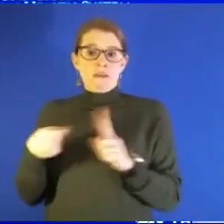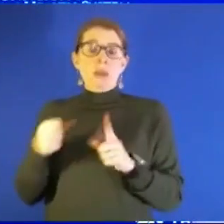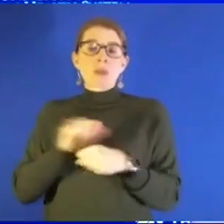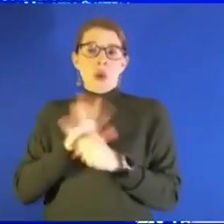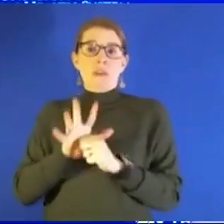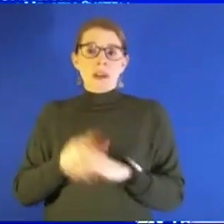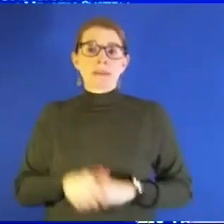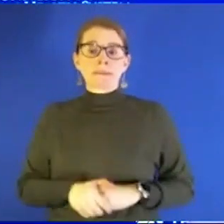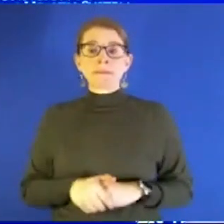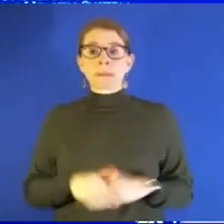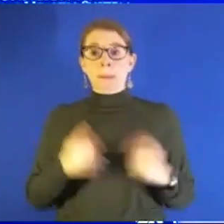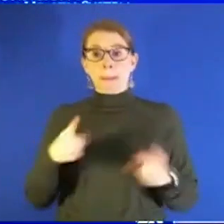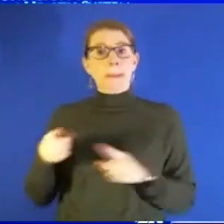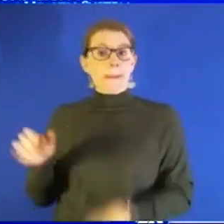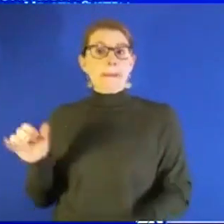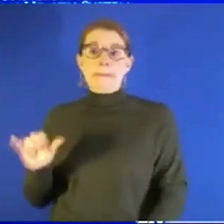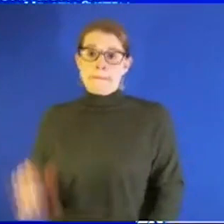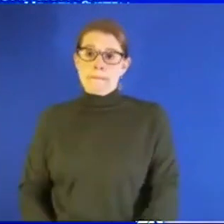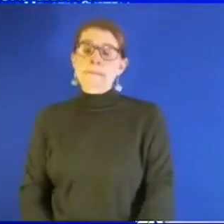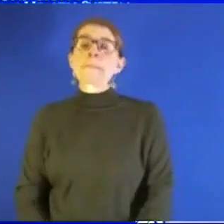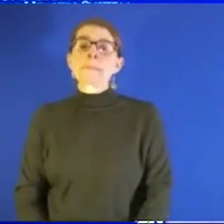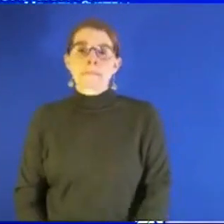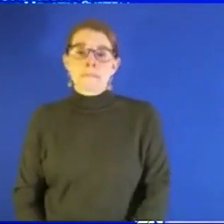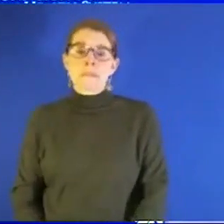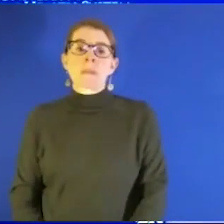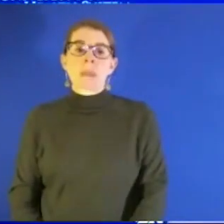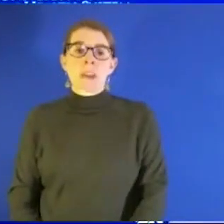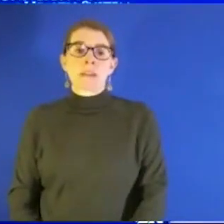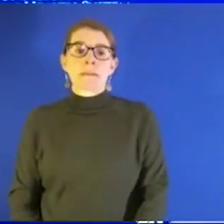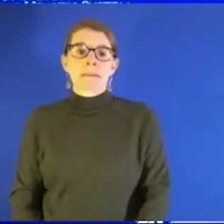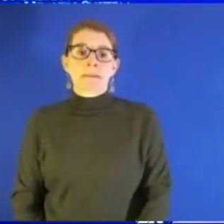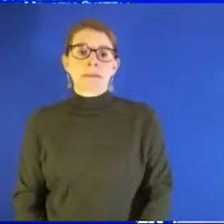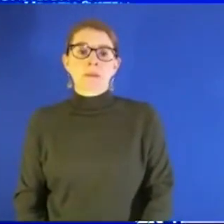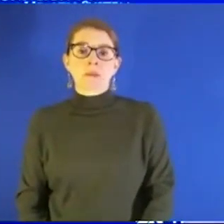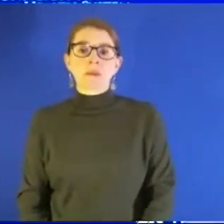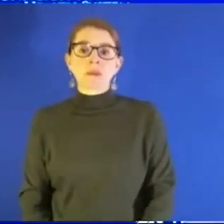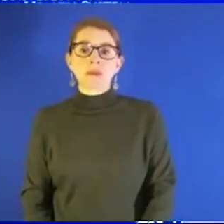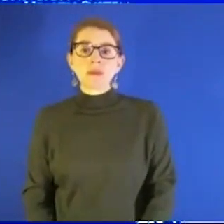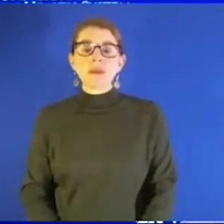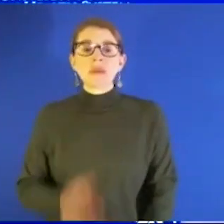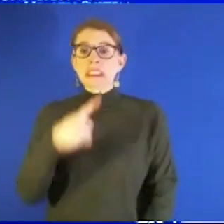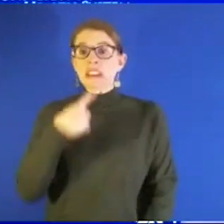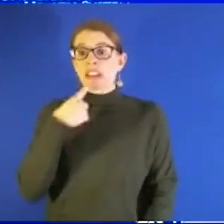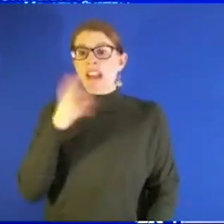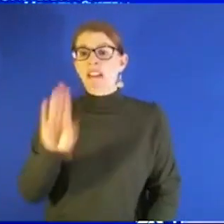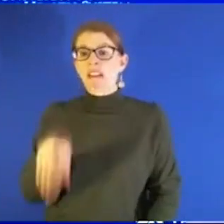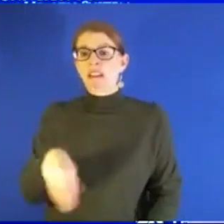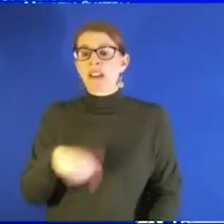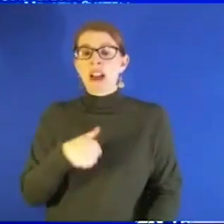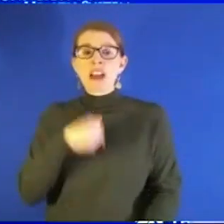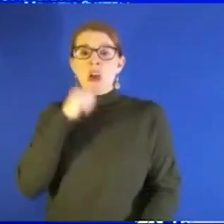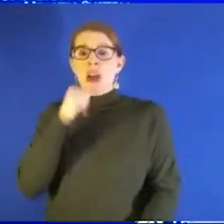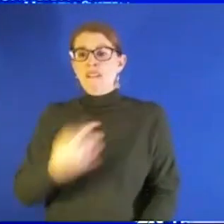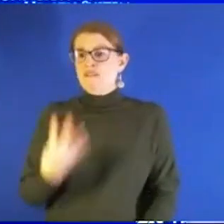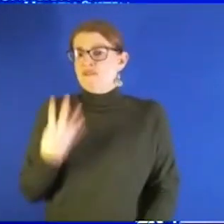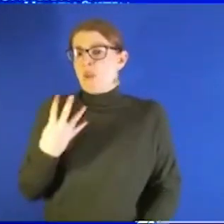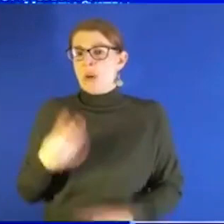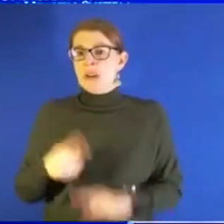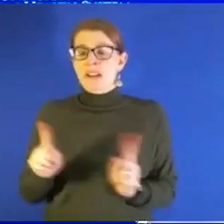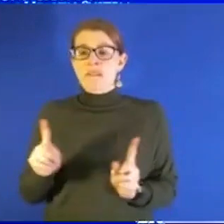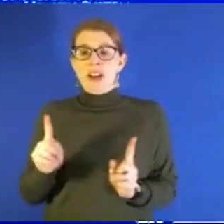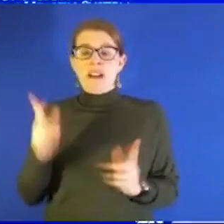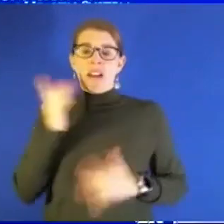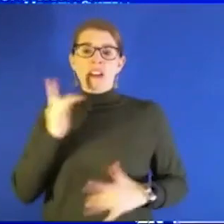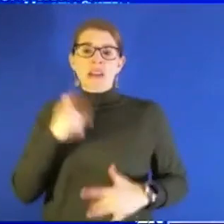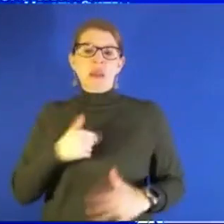as well, and I think the nature of that and just saying, well, I don't have 4 different illnesses, so I should be fine, I think